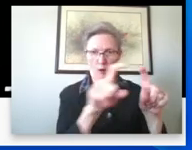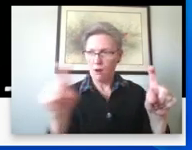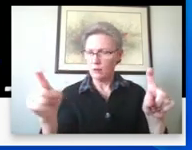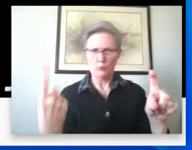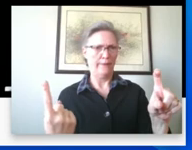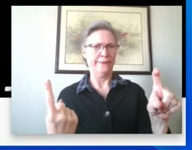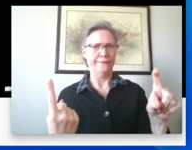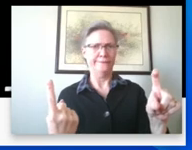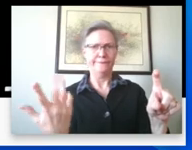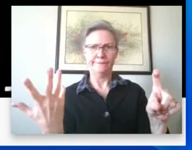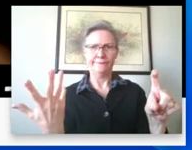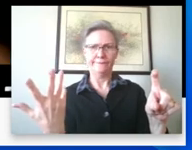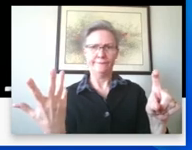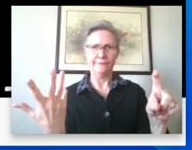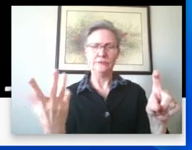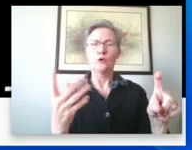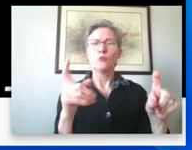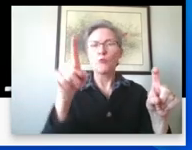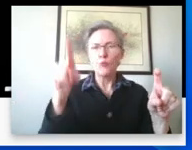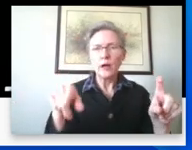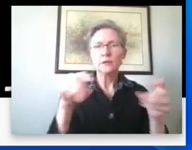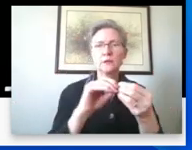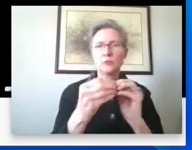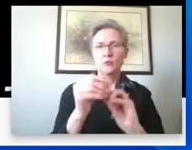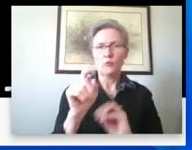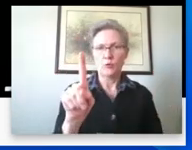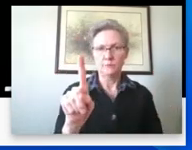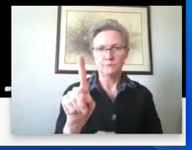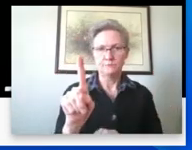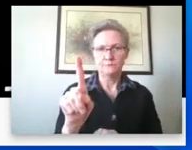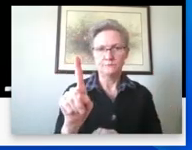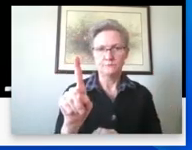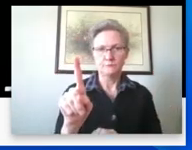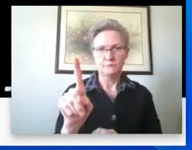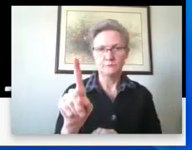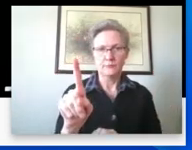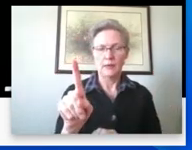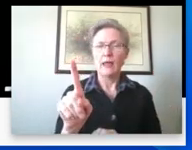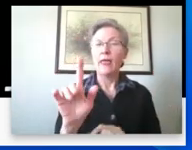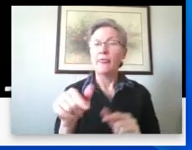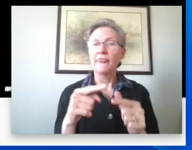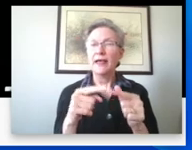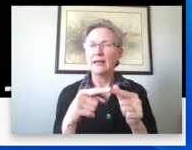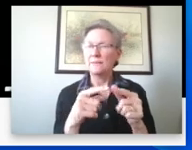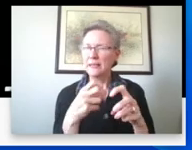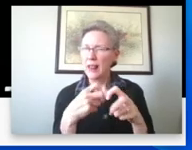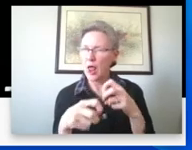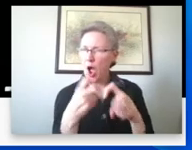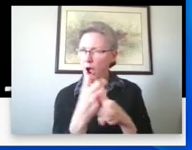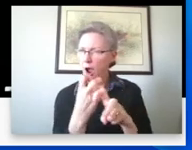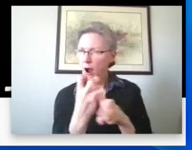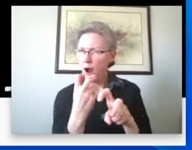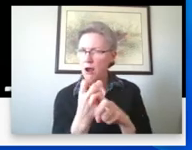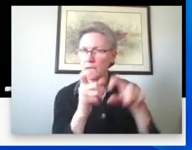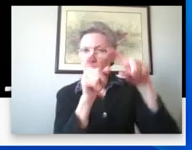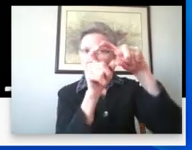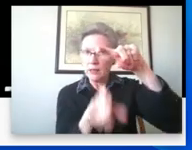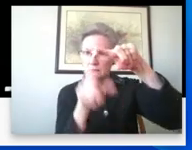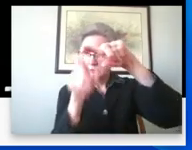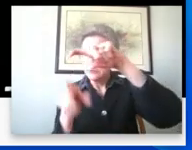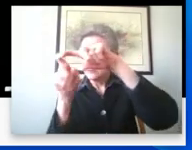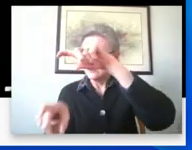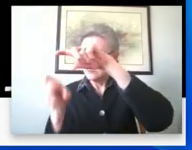row. So I'm going to put the number 1, okay? This is where it can get a little tricky. Columns go up